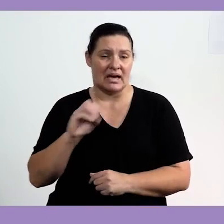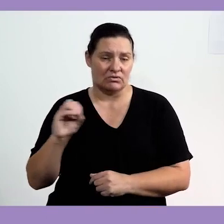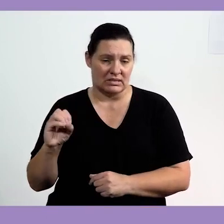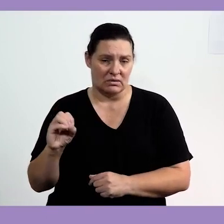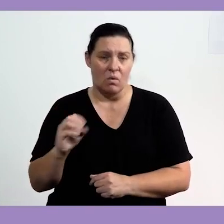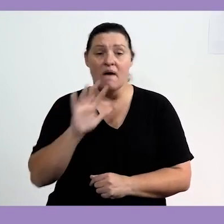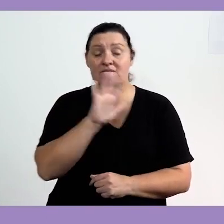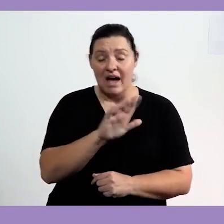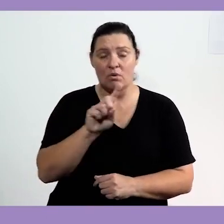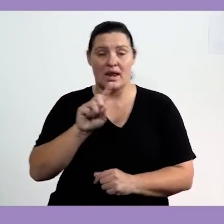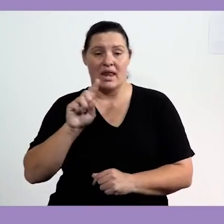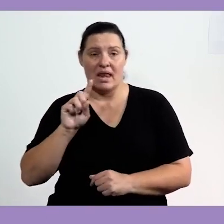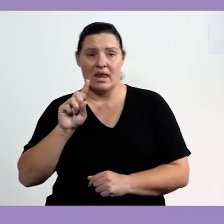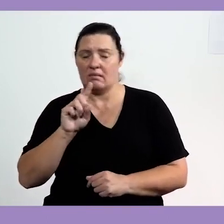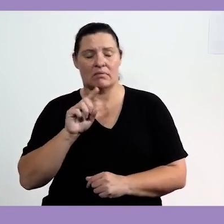me